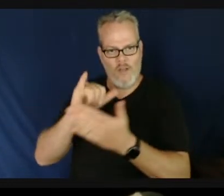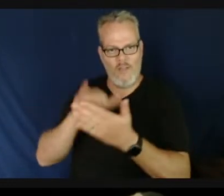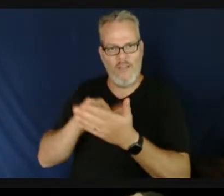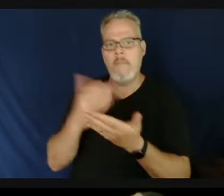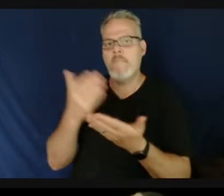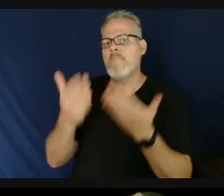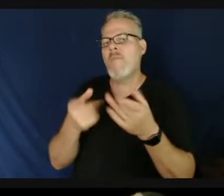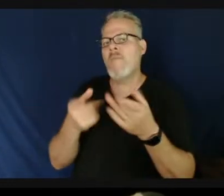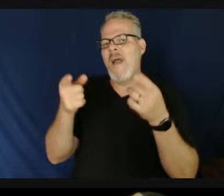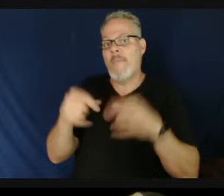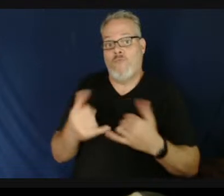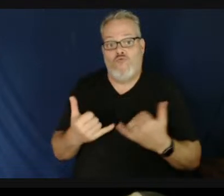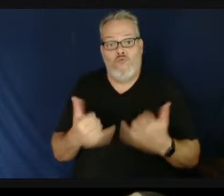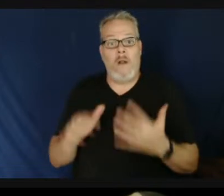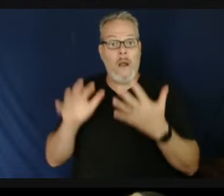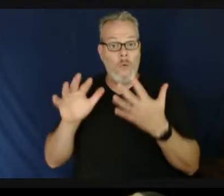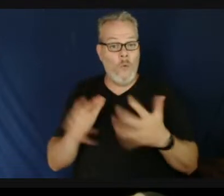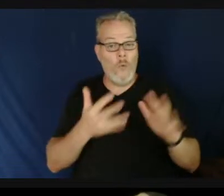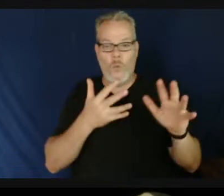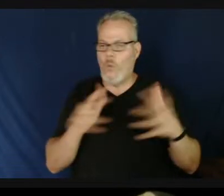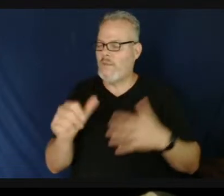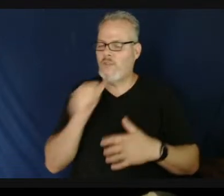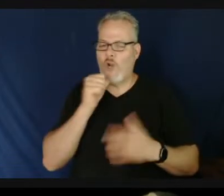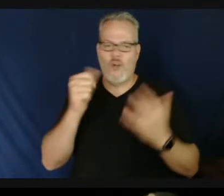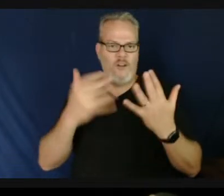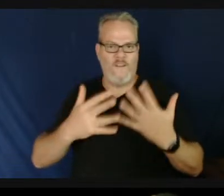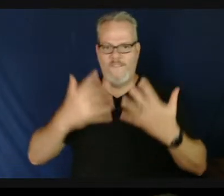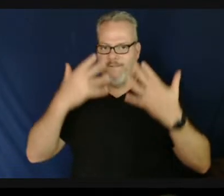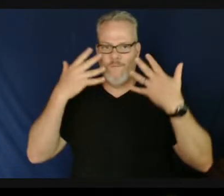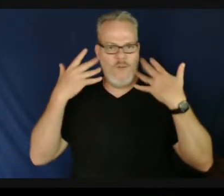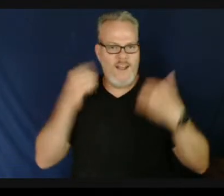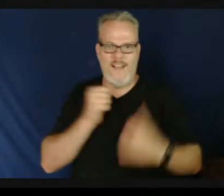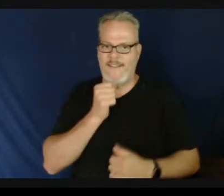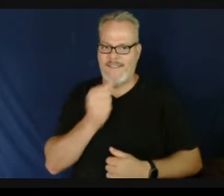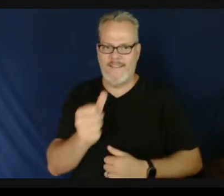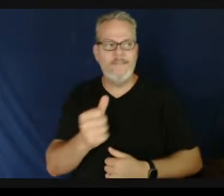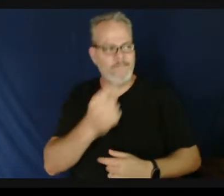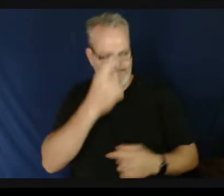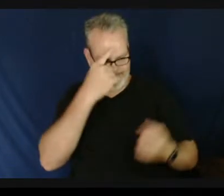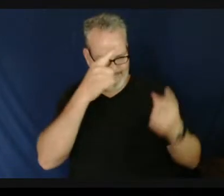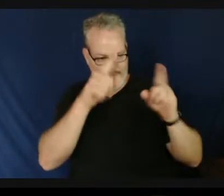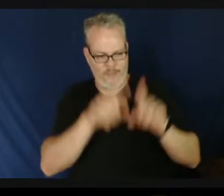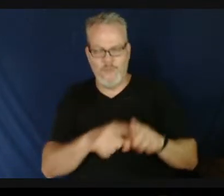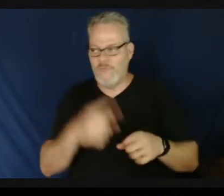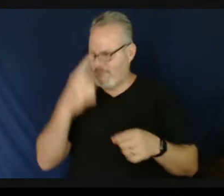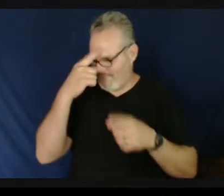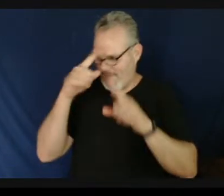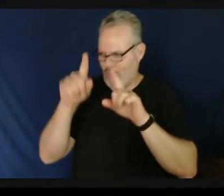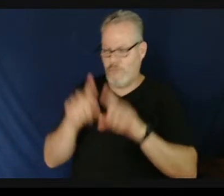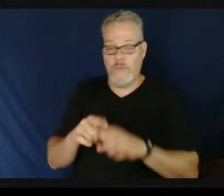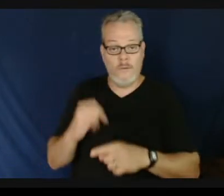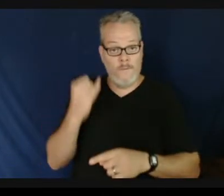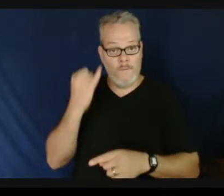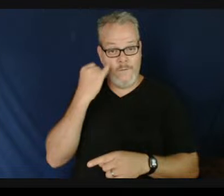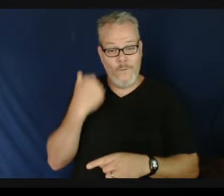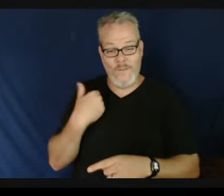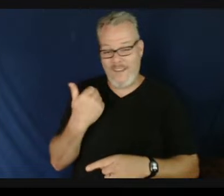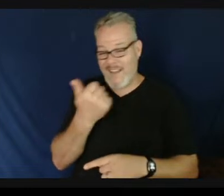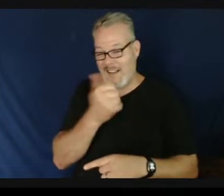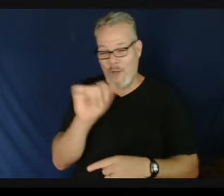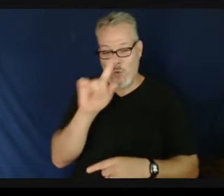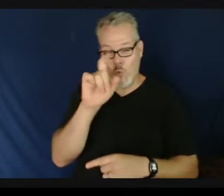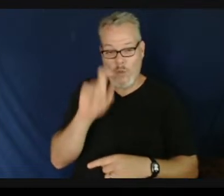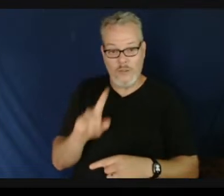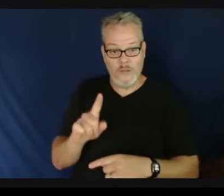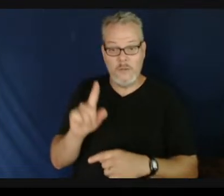those winds right now do not look friendly. Agreed on that one. If you have any questions or concerns, stop at the